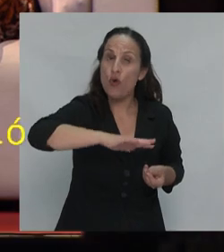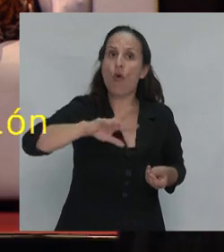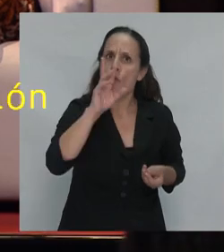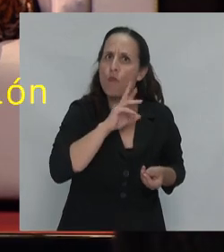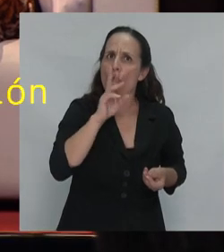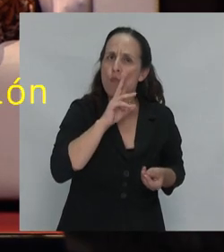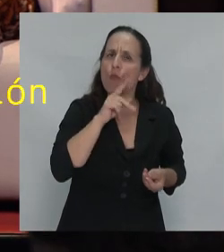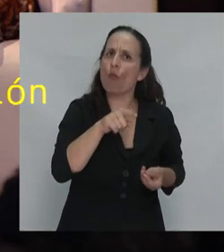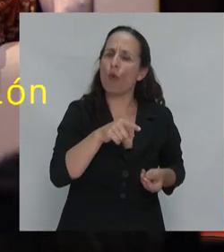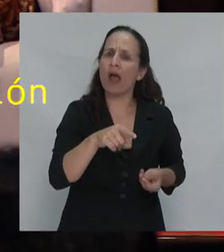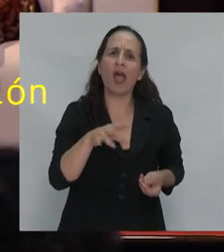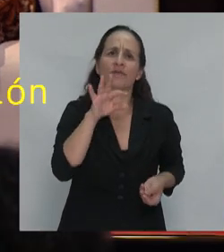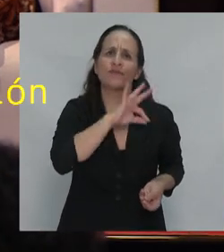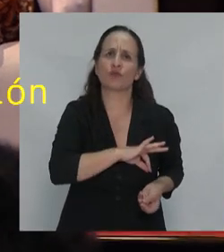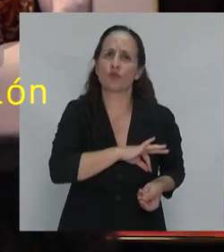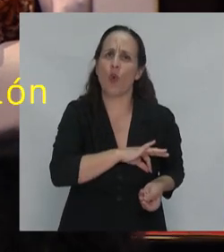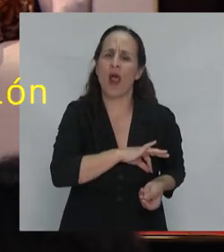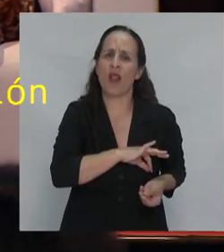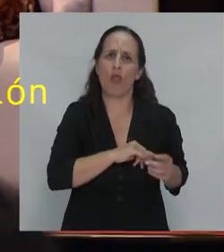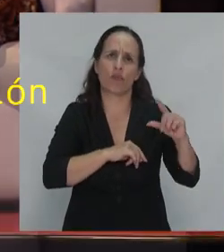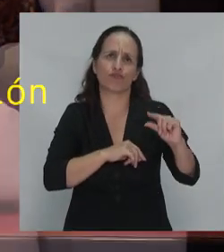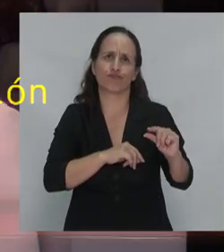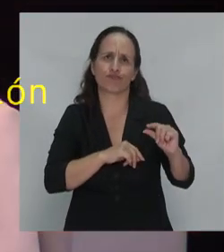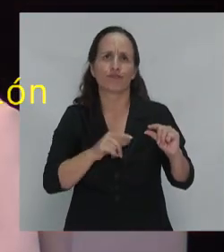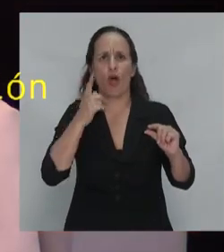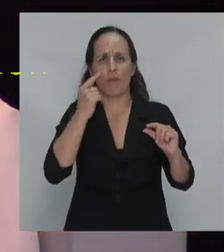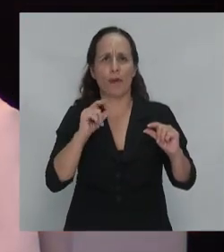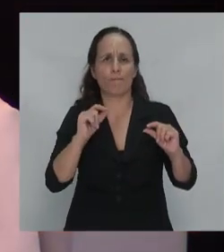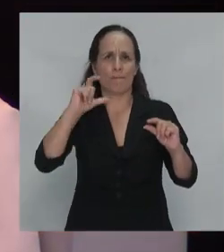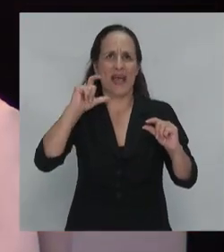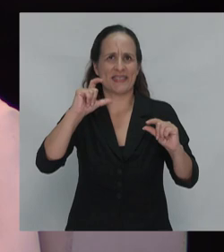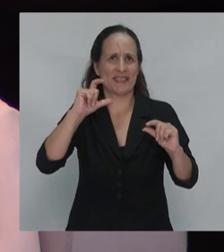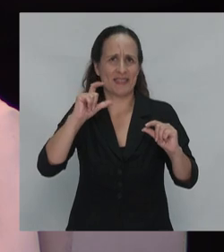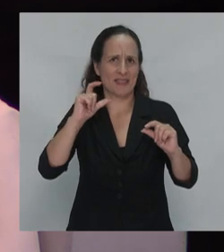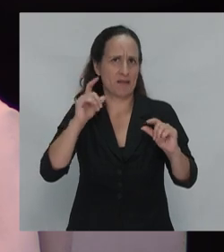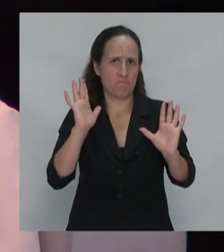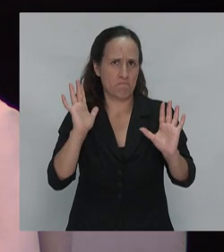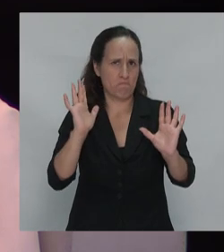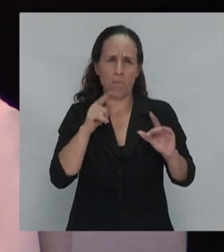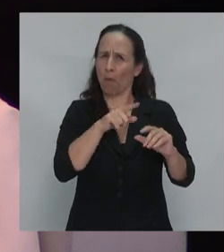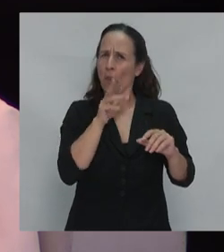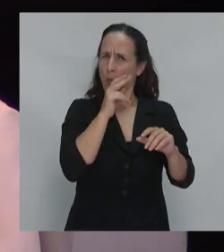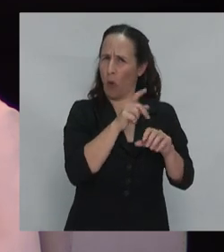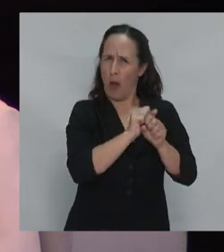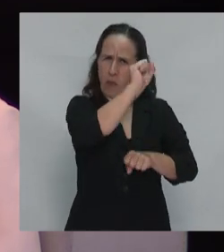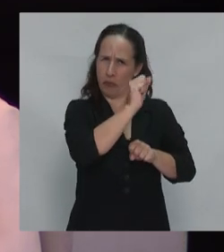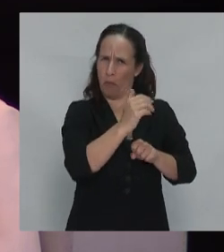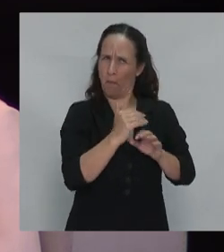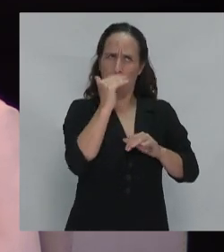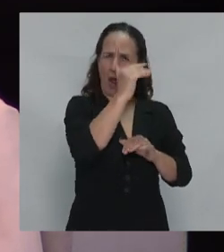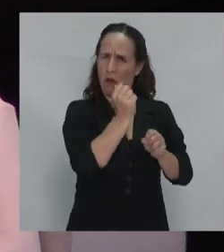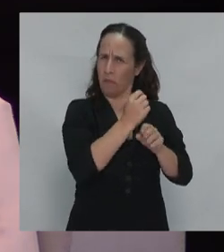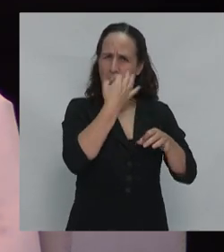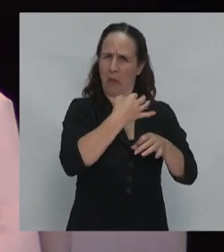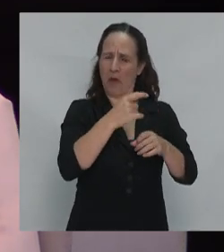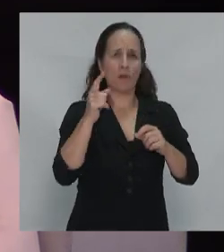qualified in here in Latin America. That's not an accident. It is negotiated in an economic